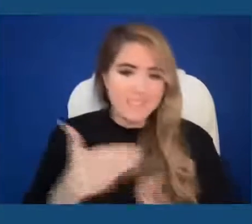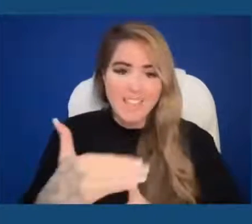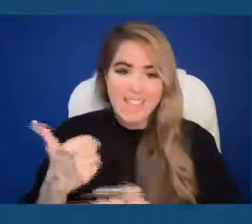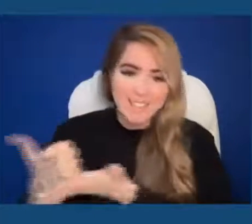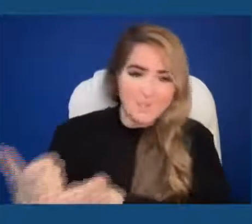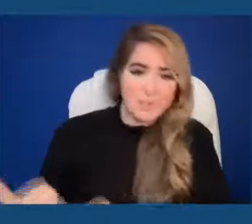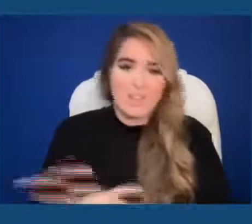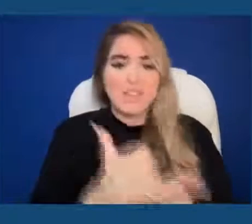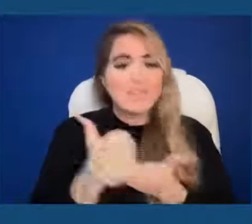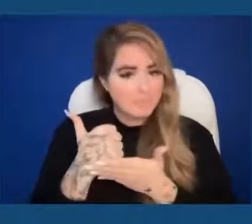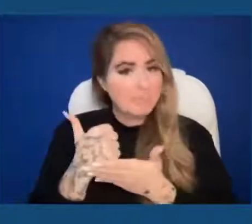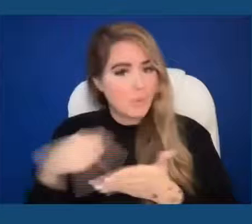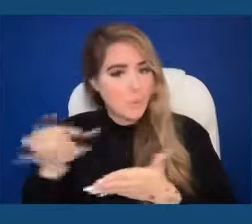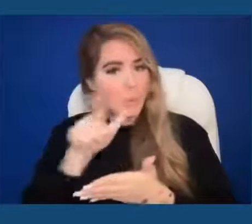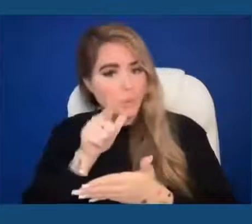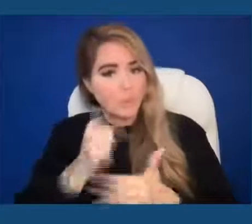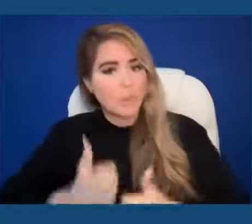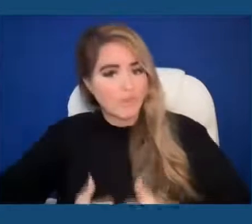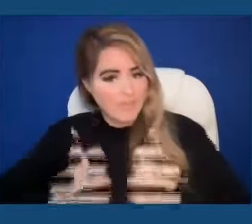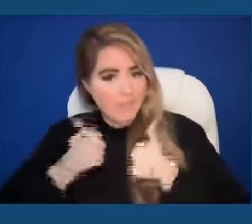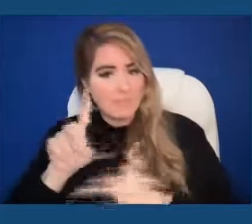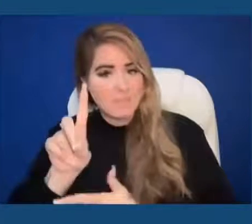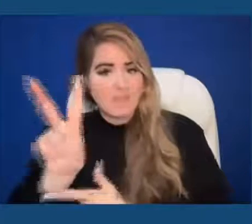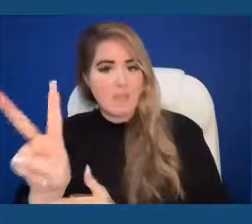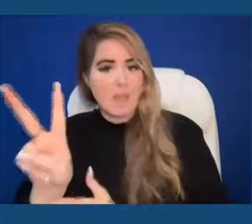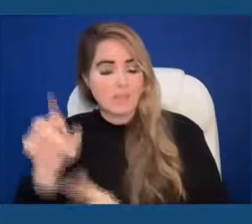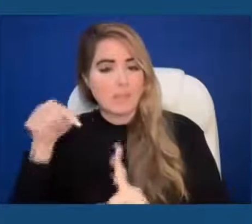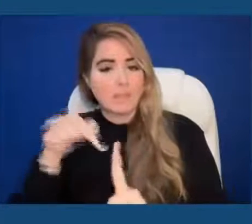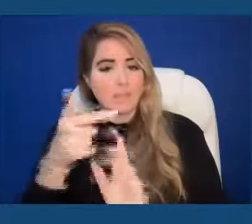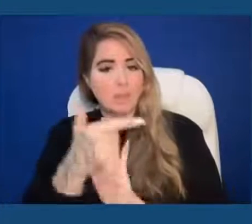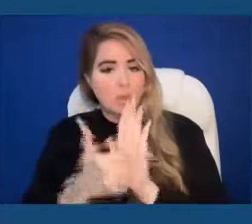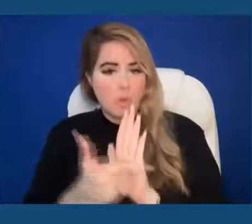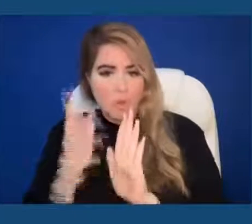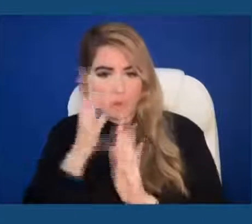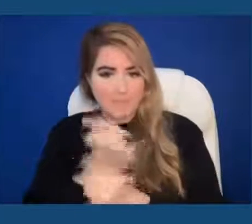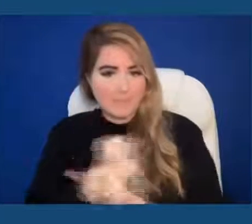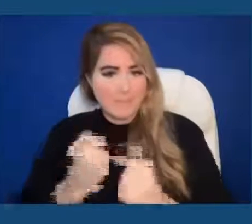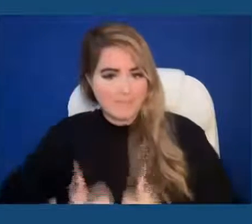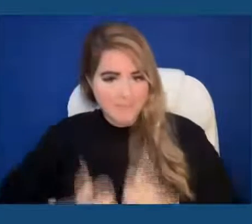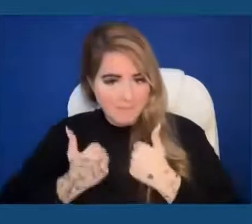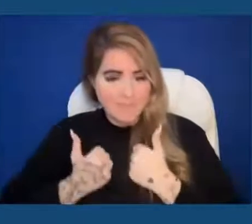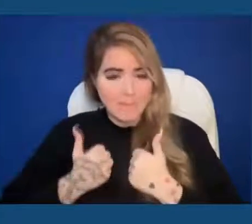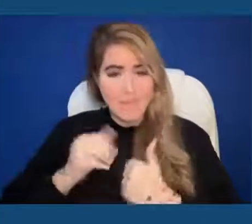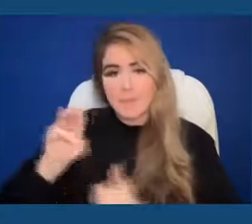violence. Melanie's law will save lives, and her legacy will live forever in our hearts.